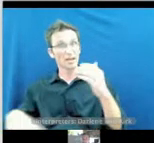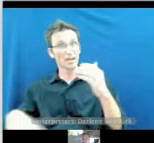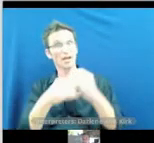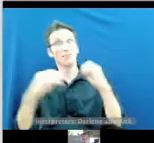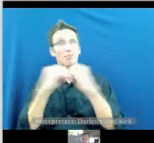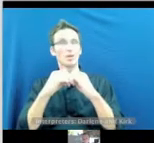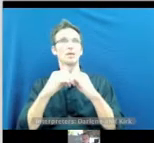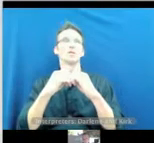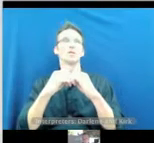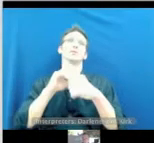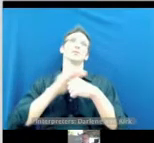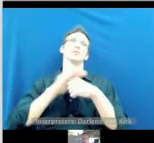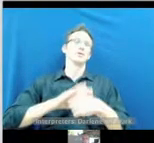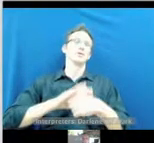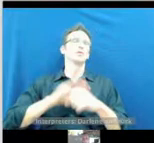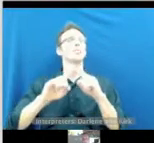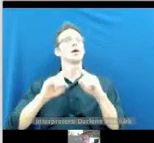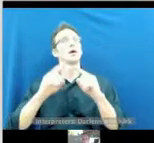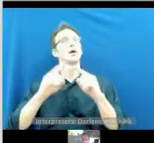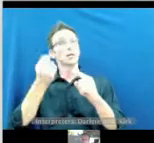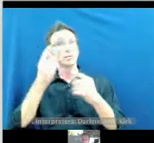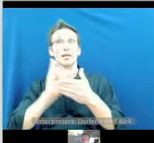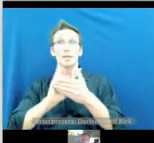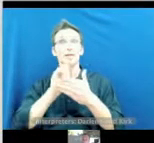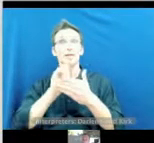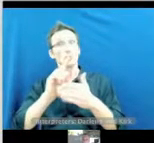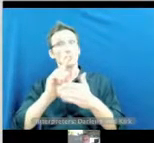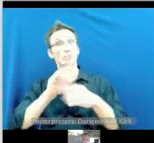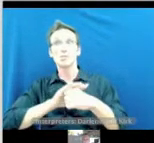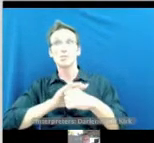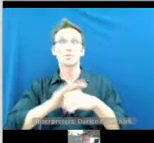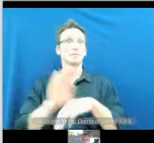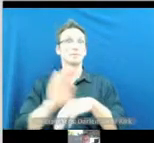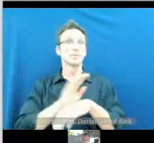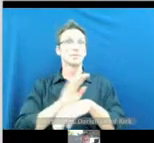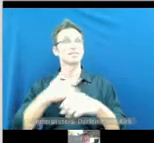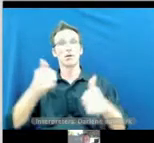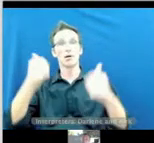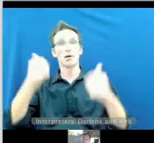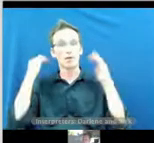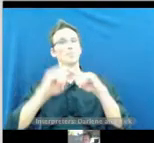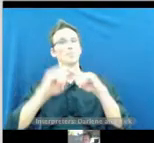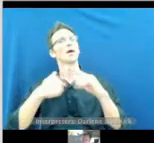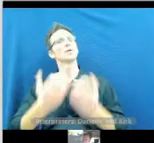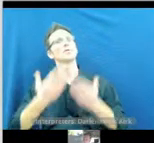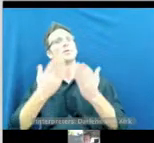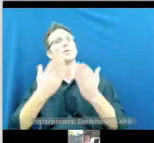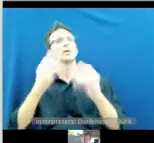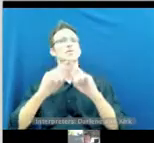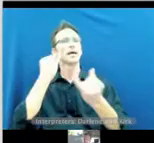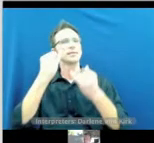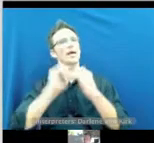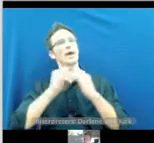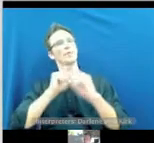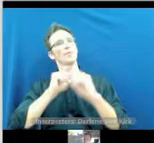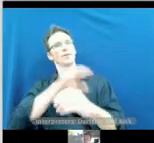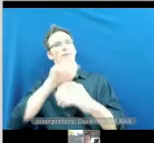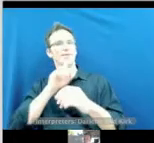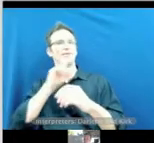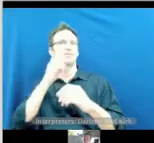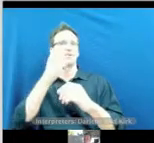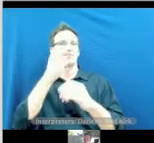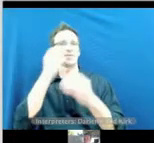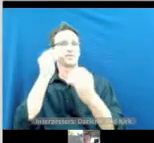ways to incorporate this information and to get that underway. So we are asking for a bit of a